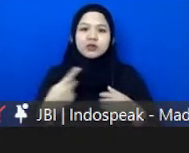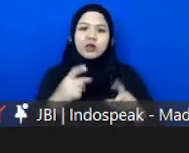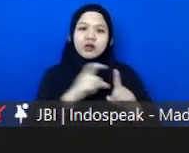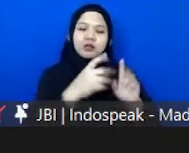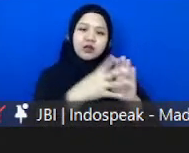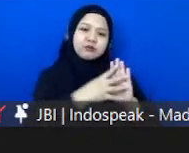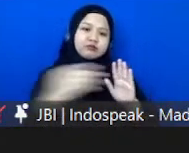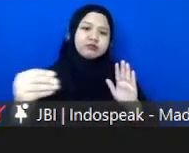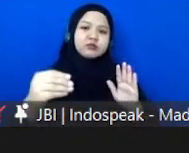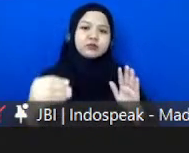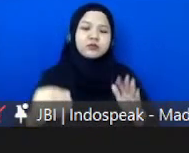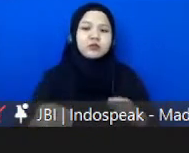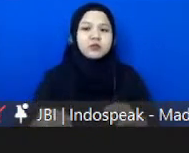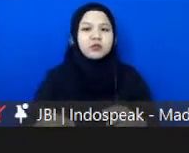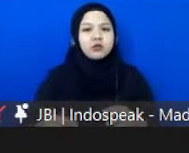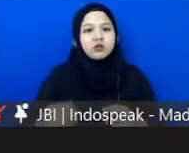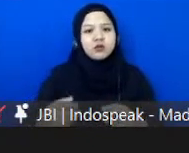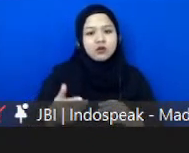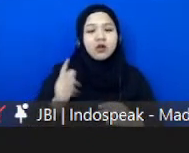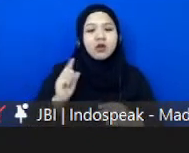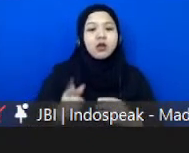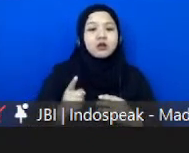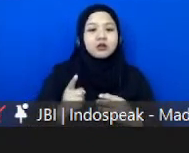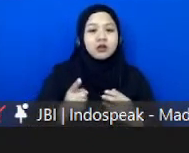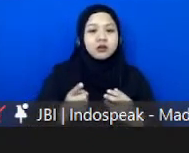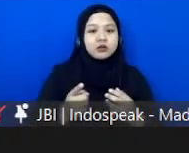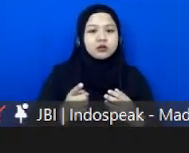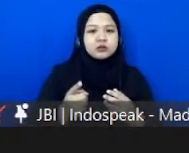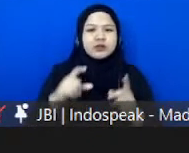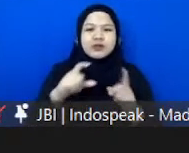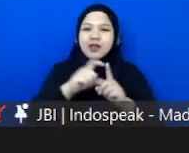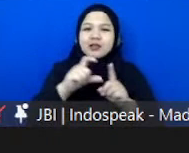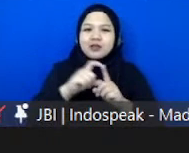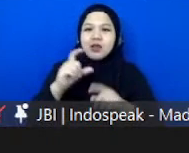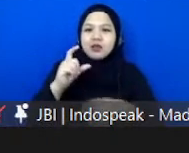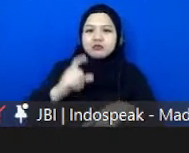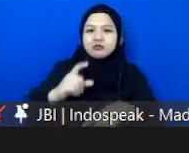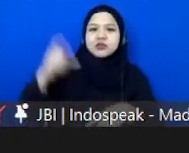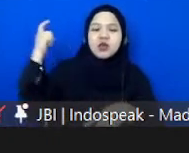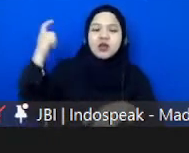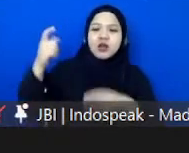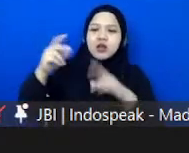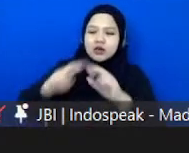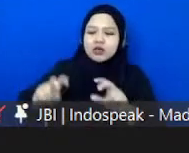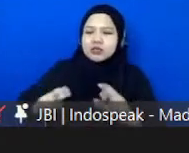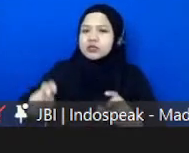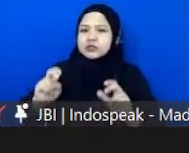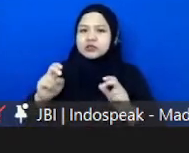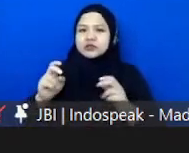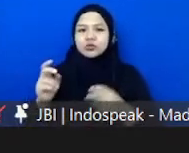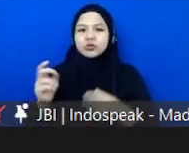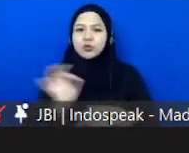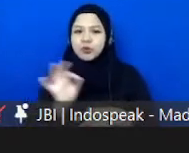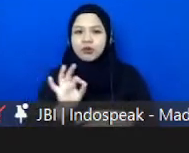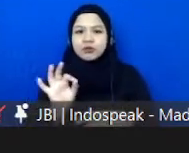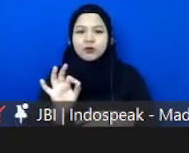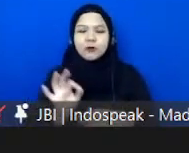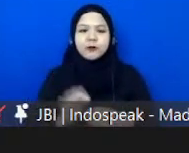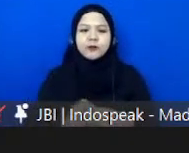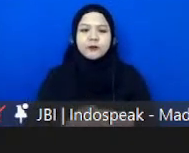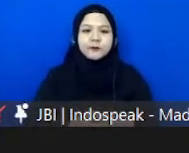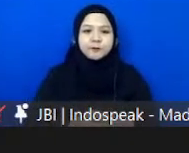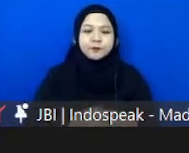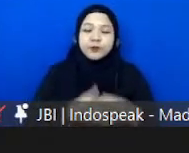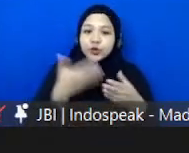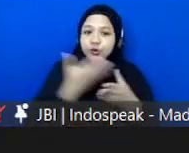And they also don't have the ability to historical data analysis for the trend analysis. And we look at the